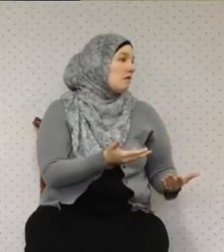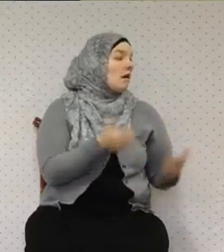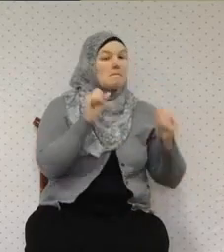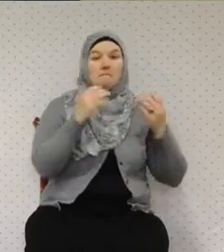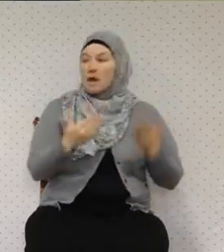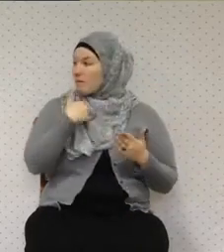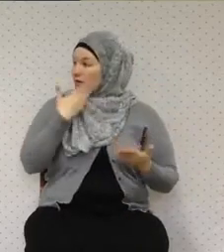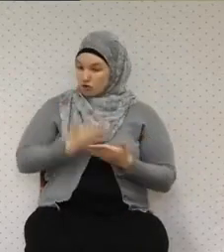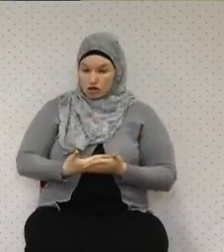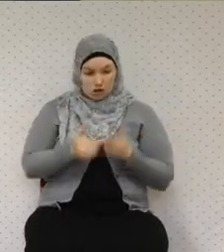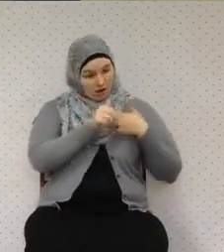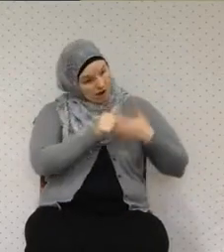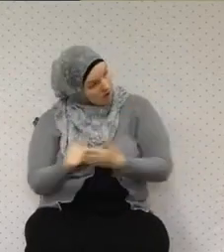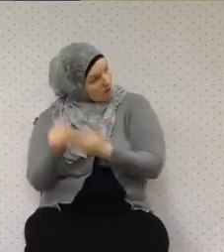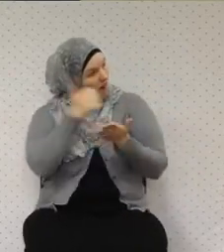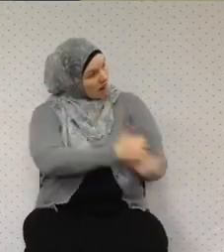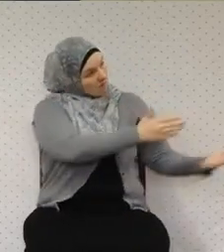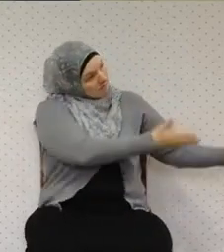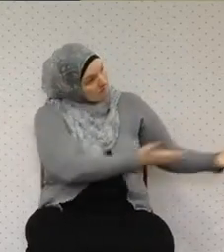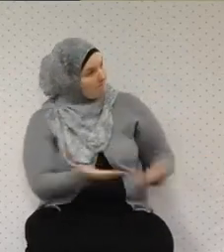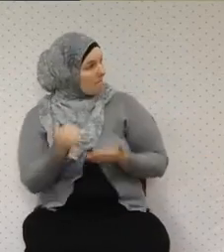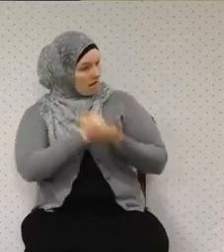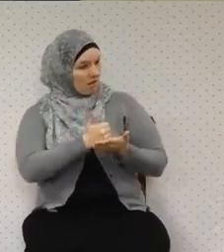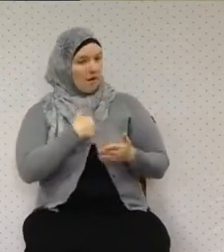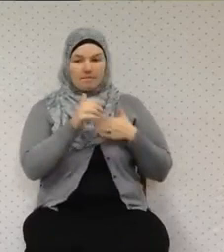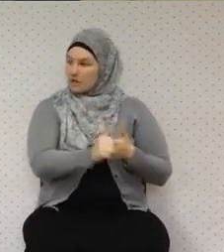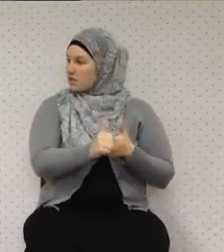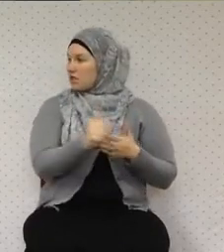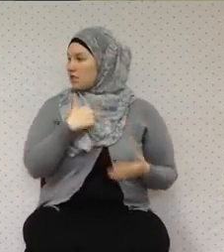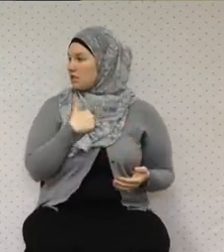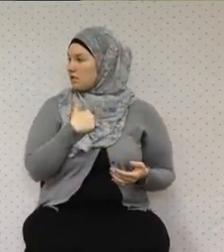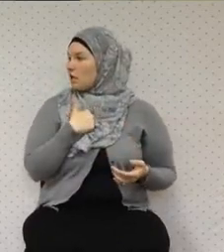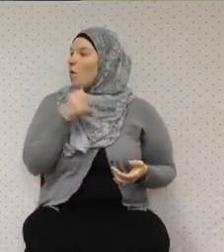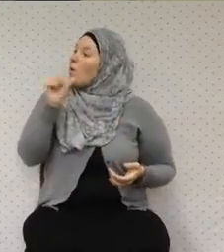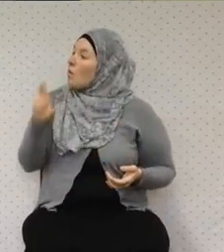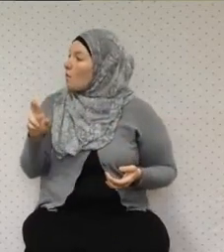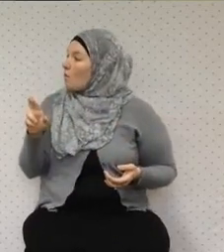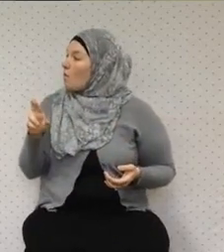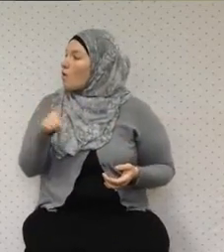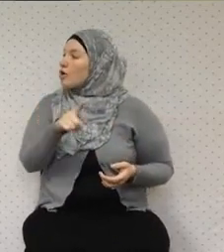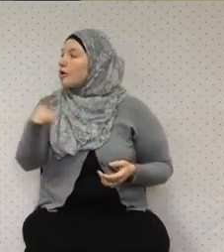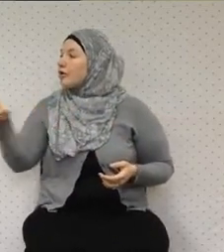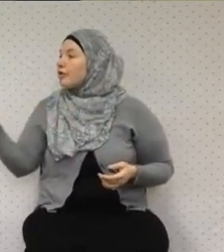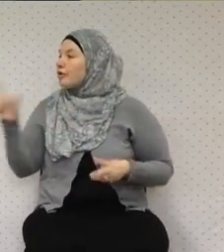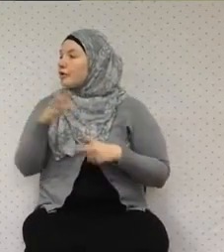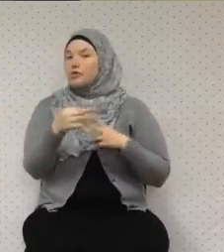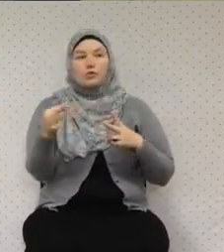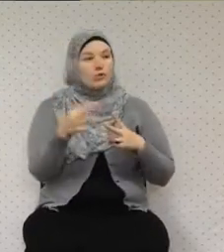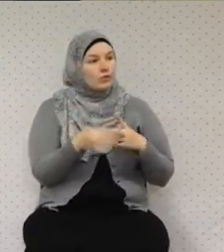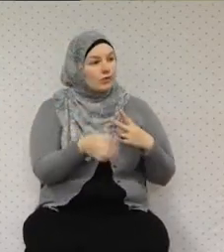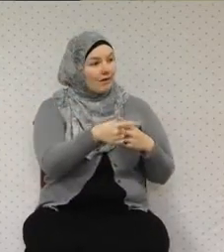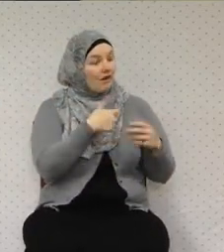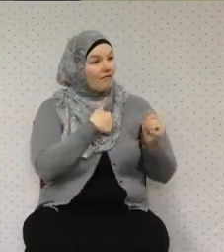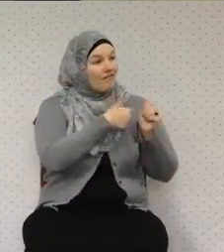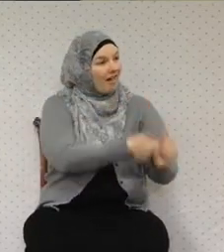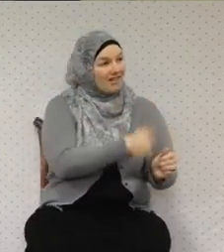guide to this group so that they are in line with what Allah expects, or you choose to stay away